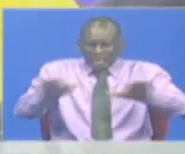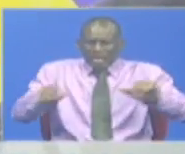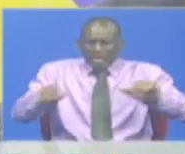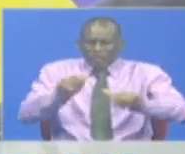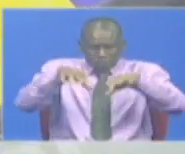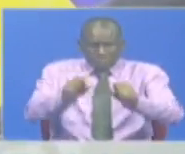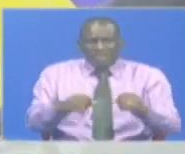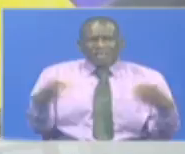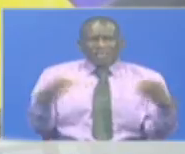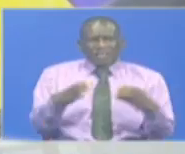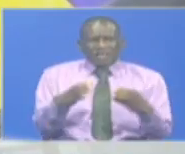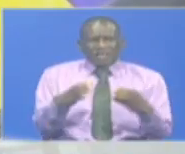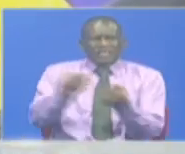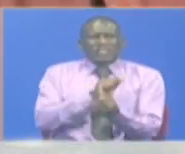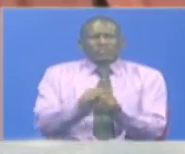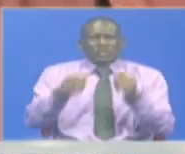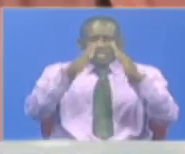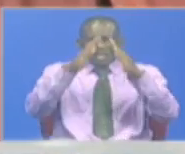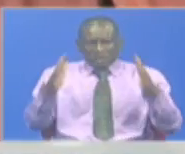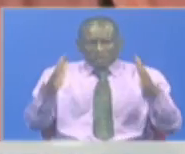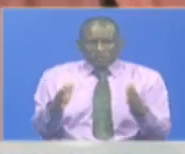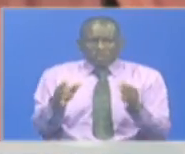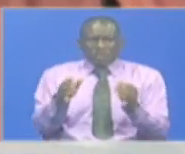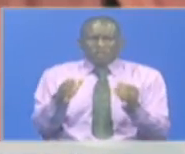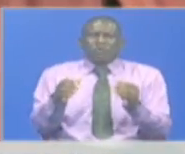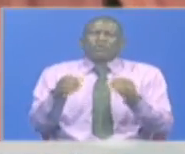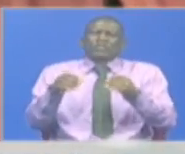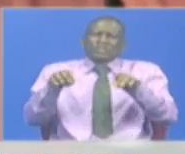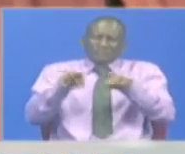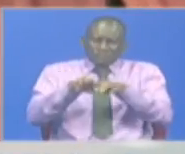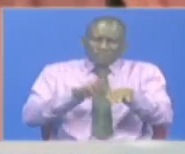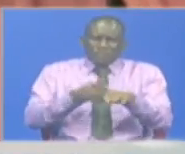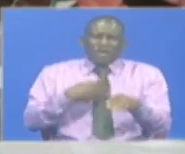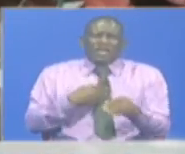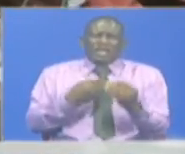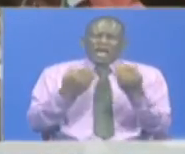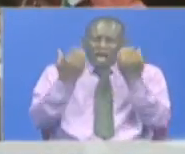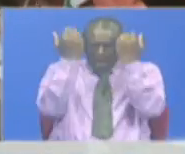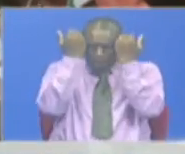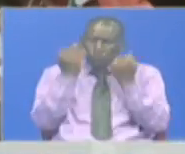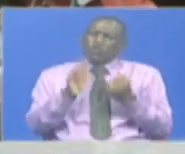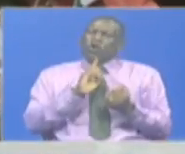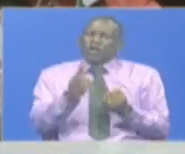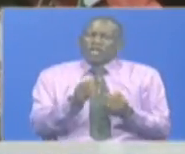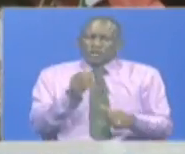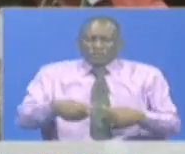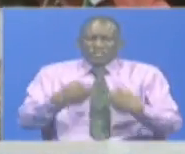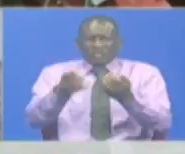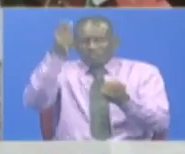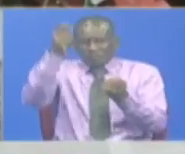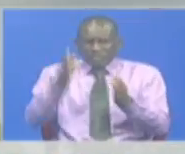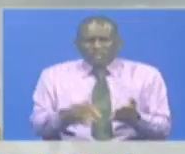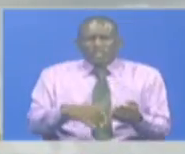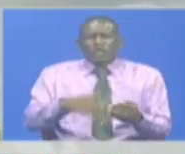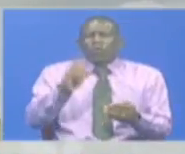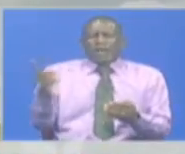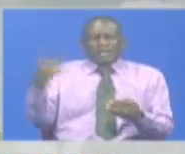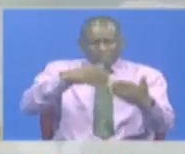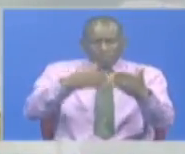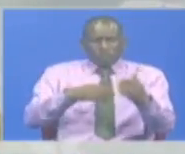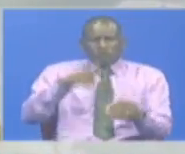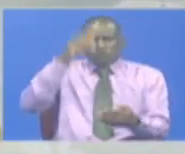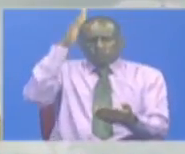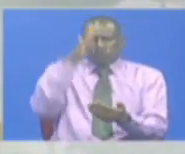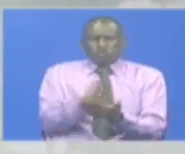to bring down the houses despite a court order issued by Justice Okongo a day earlier stopping the demolitions. Na wa